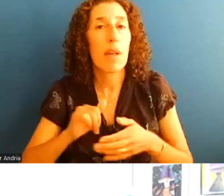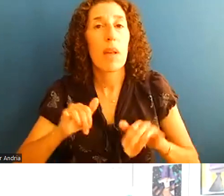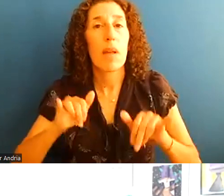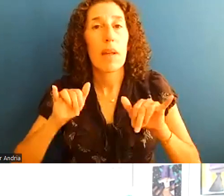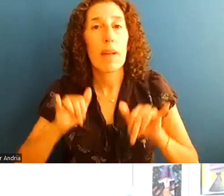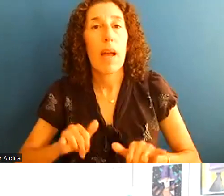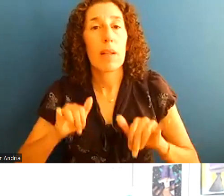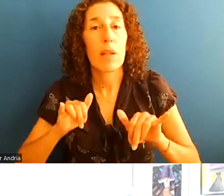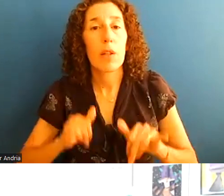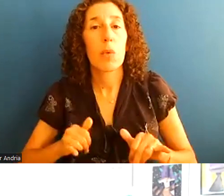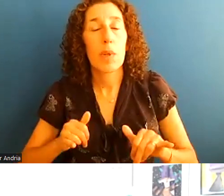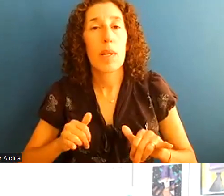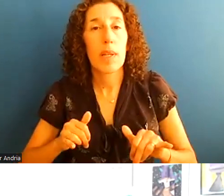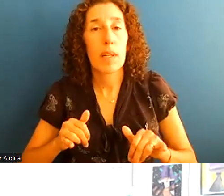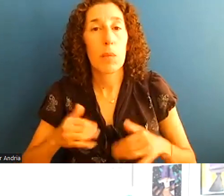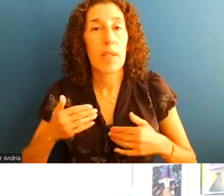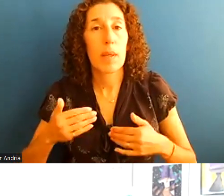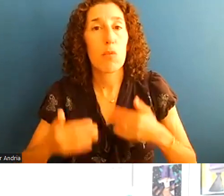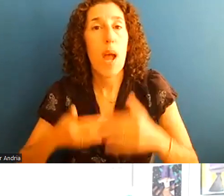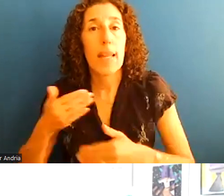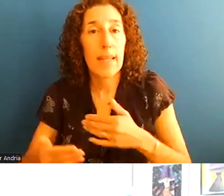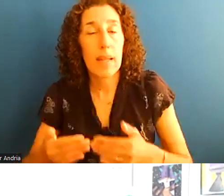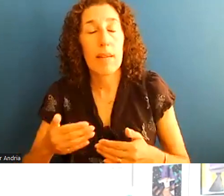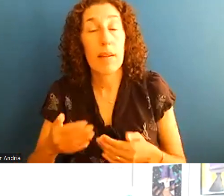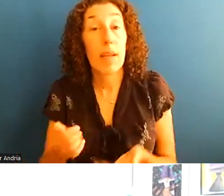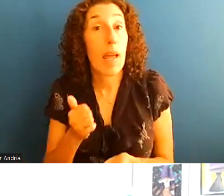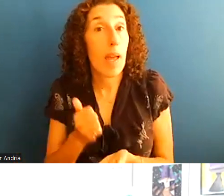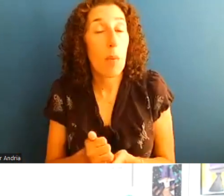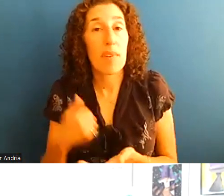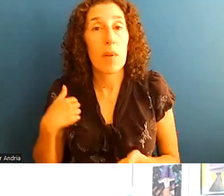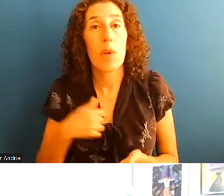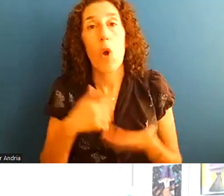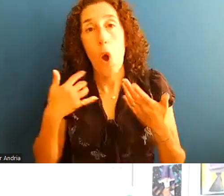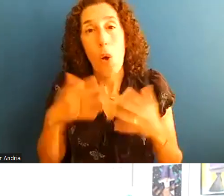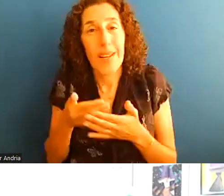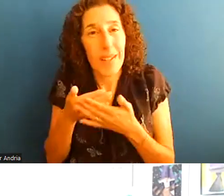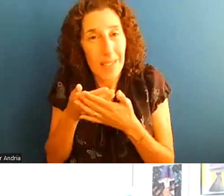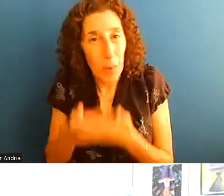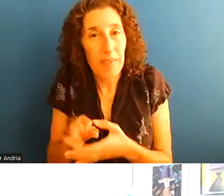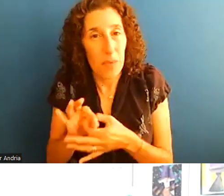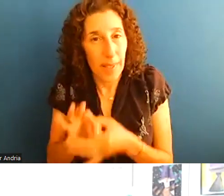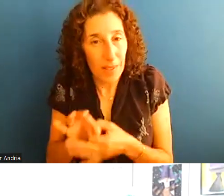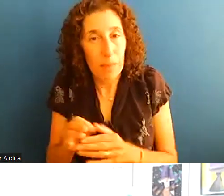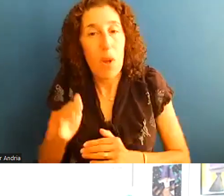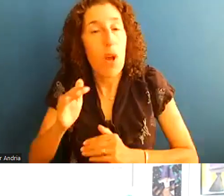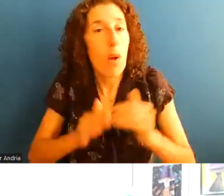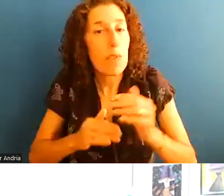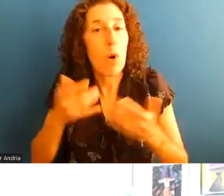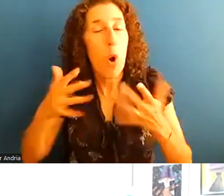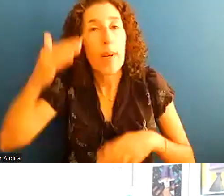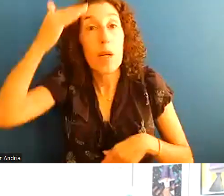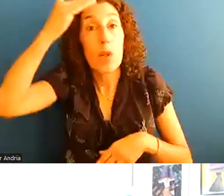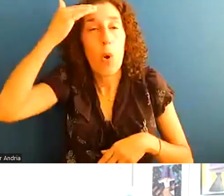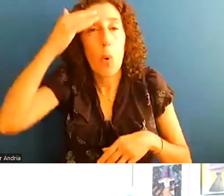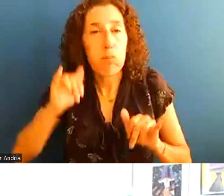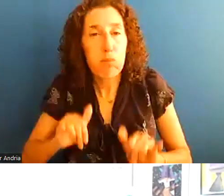I think us being familiar with one another and having that close relationship, we're very tight knit in Harford County, at least. It's really nice because I can